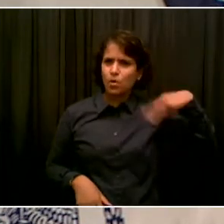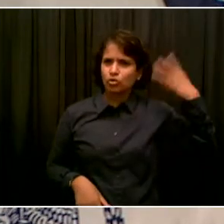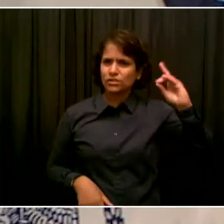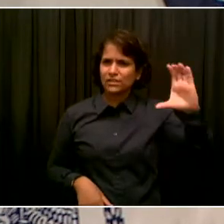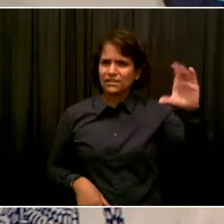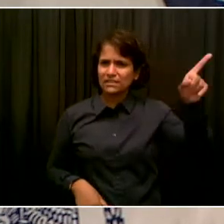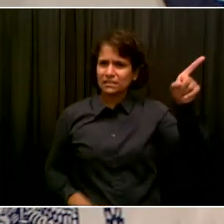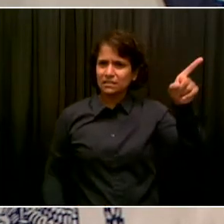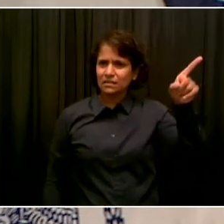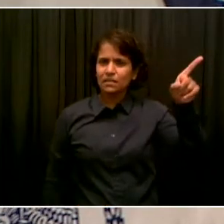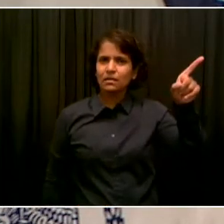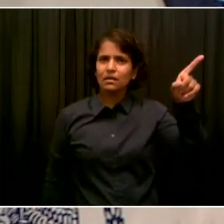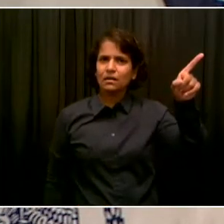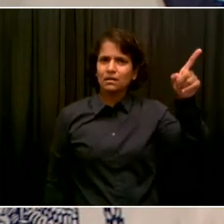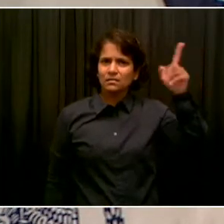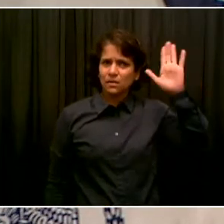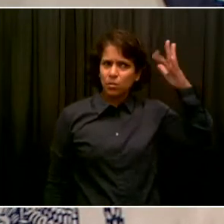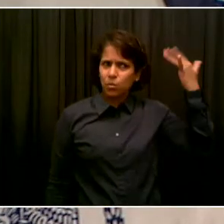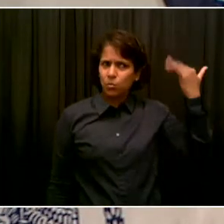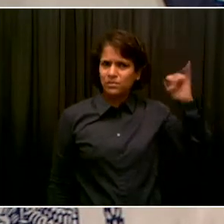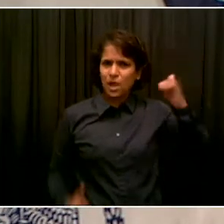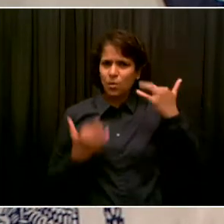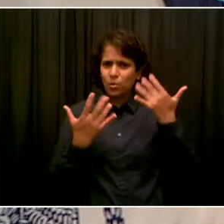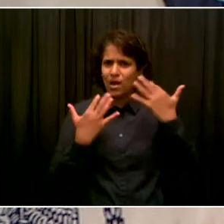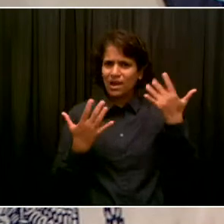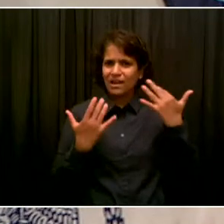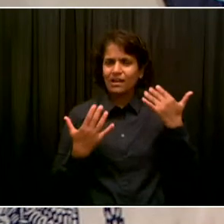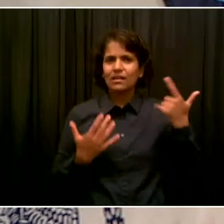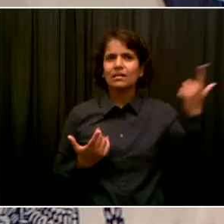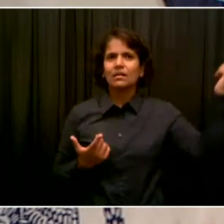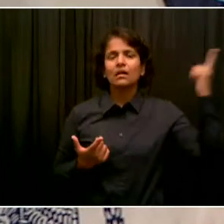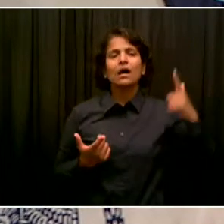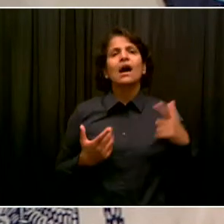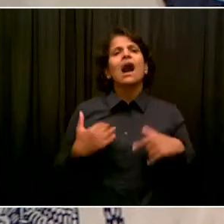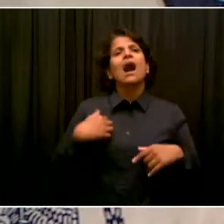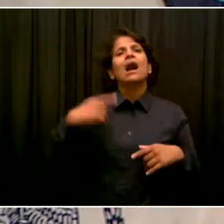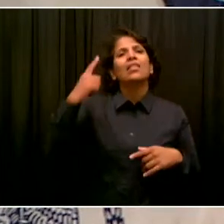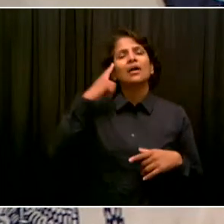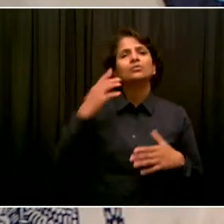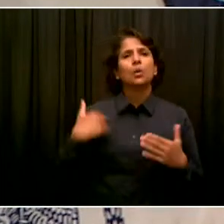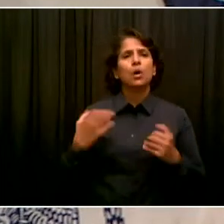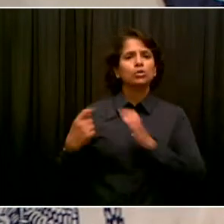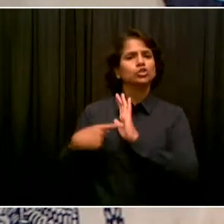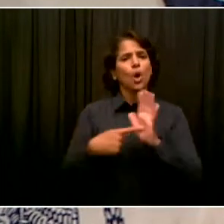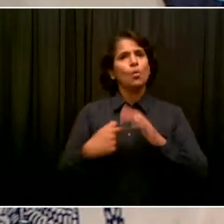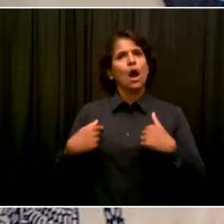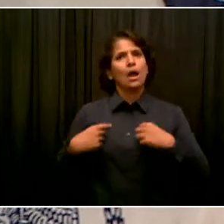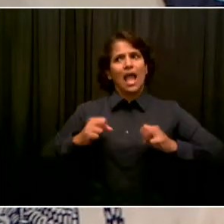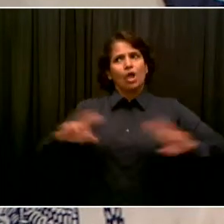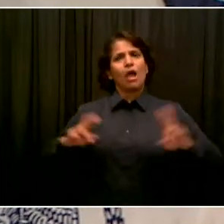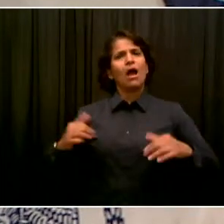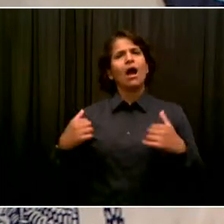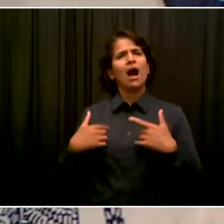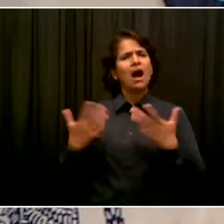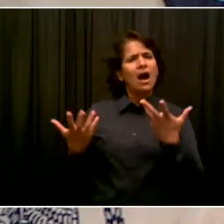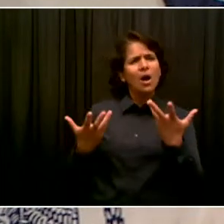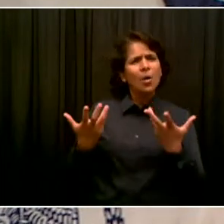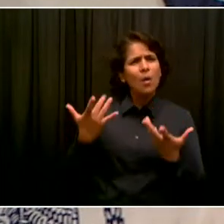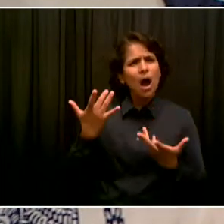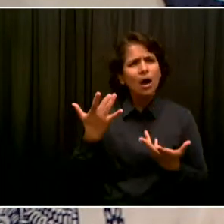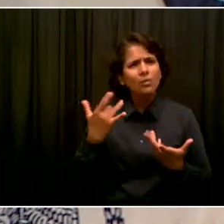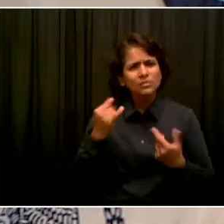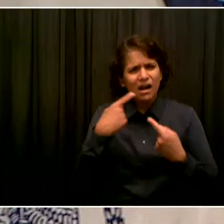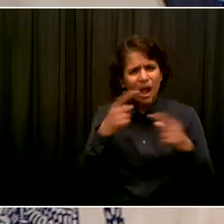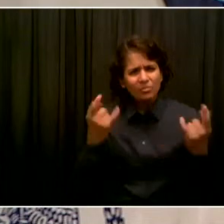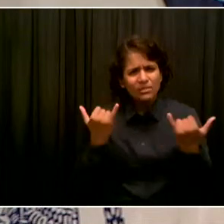and administration of boosters? I mean, I think I get that you want to show that you all are ready, but why